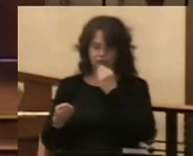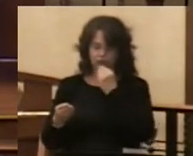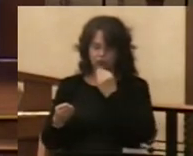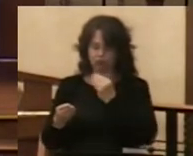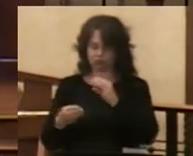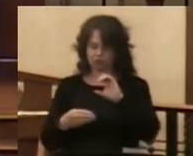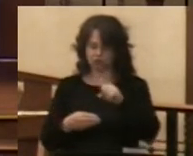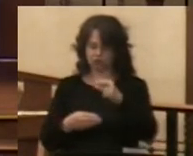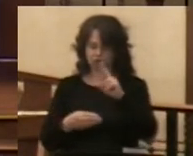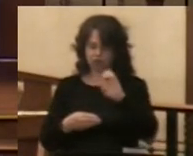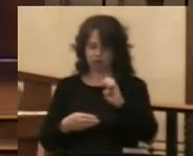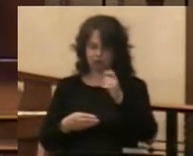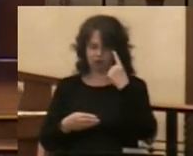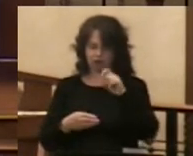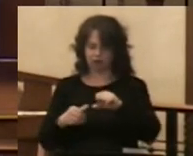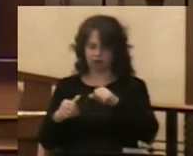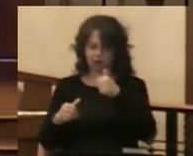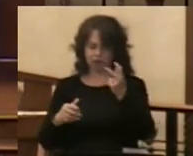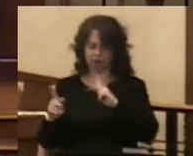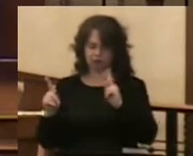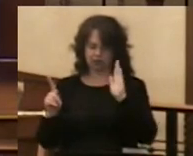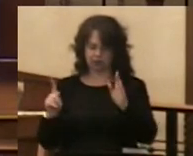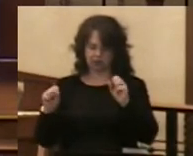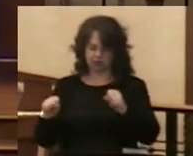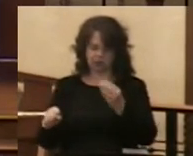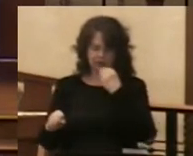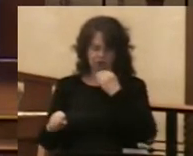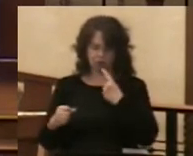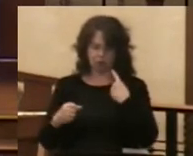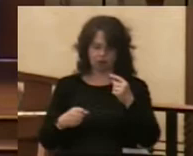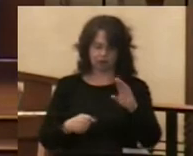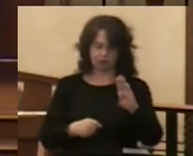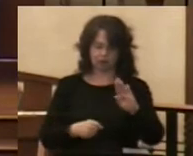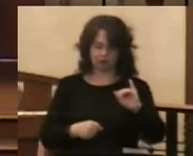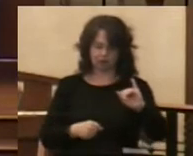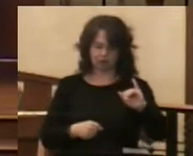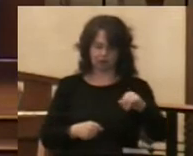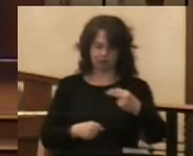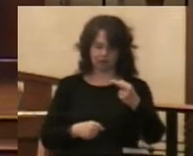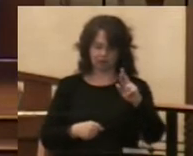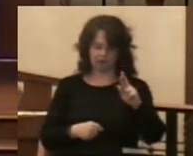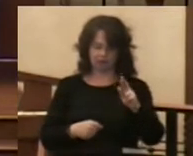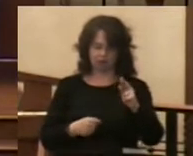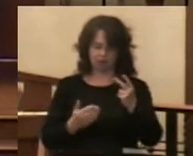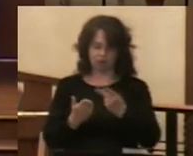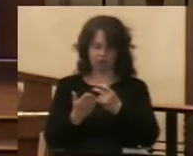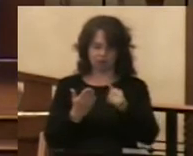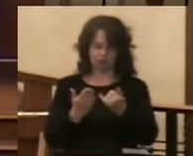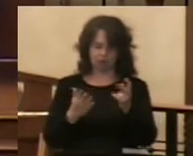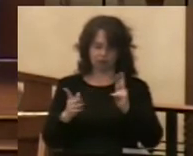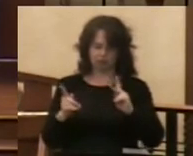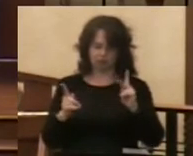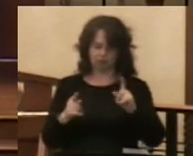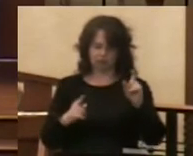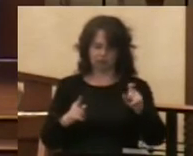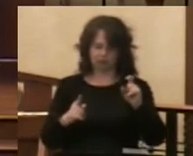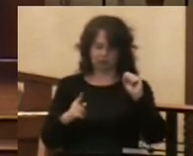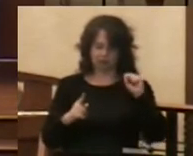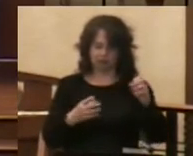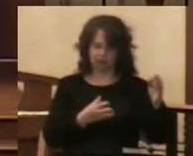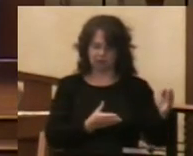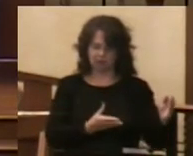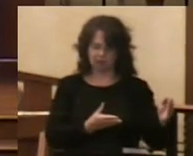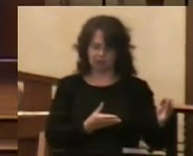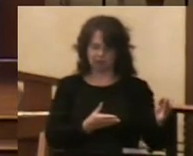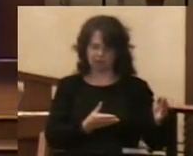so that others may eat, or to the Bihar Project so that those most in need can be lifted out of poverty and